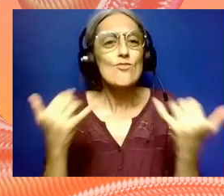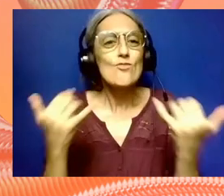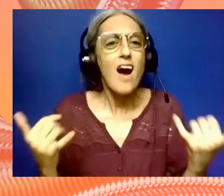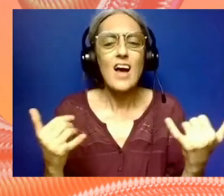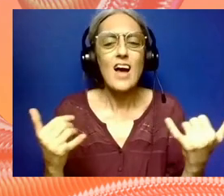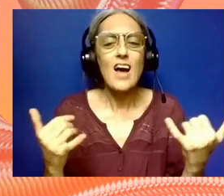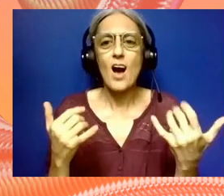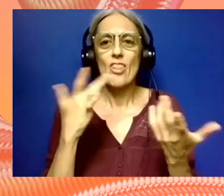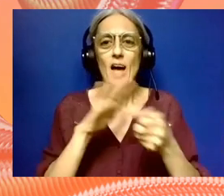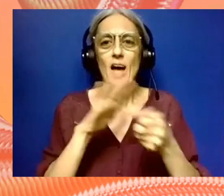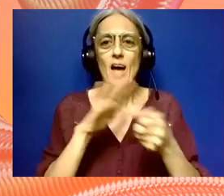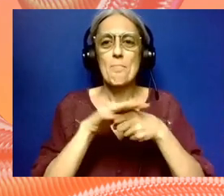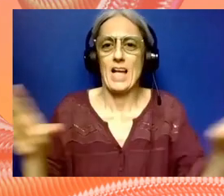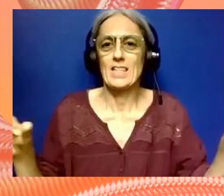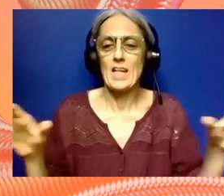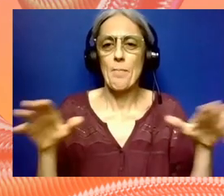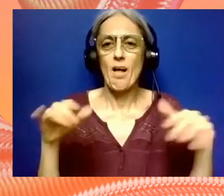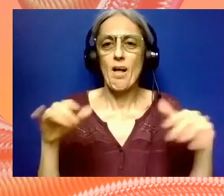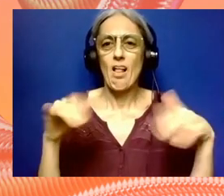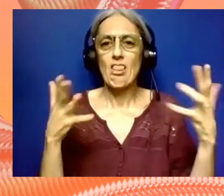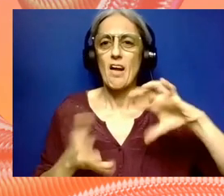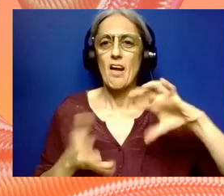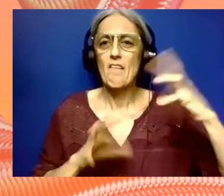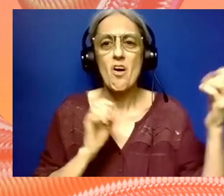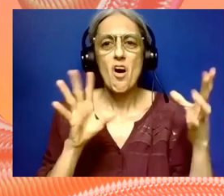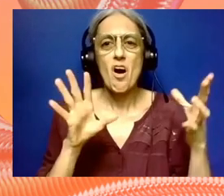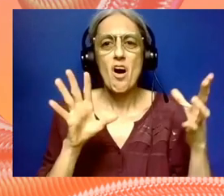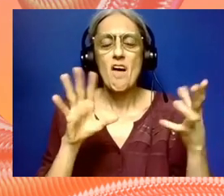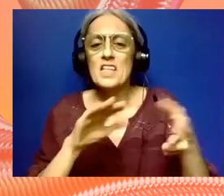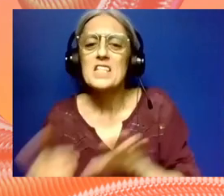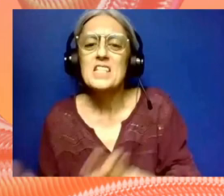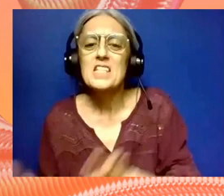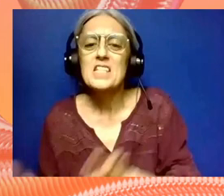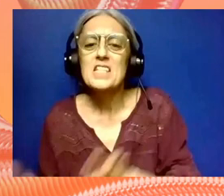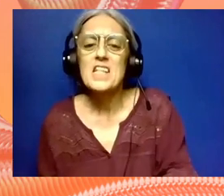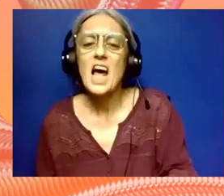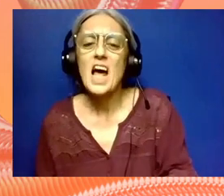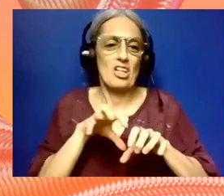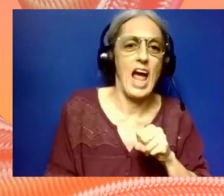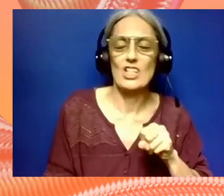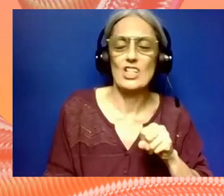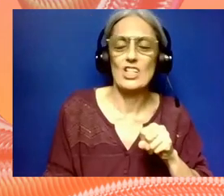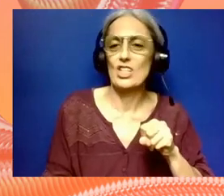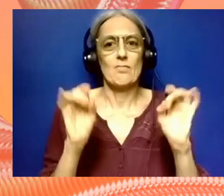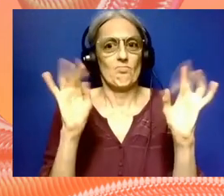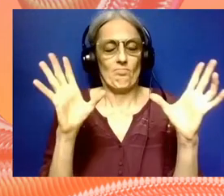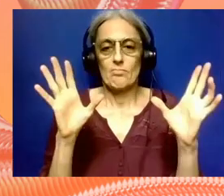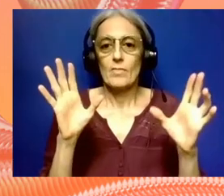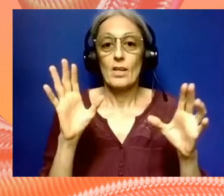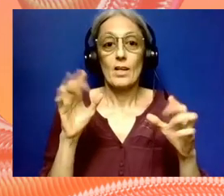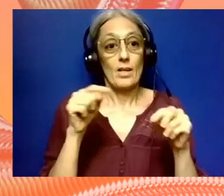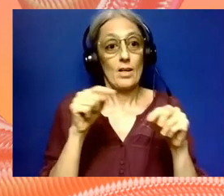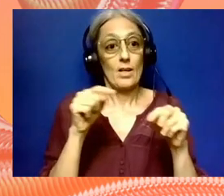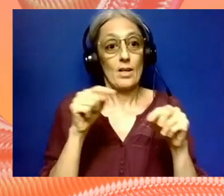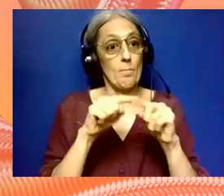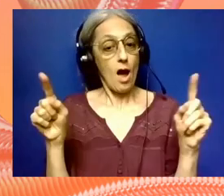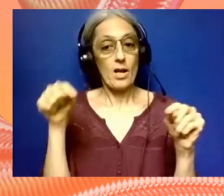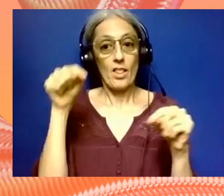And the human experience is so hard. But the larger framework of what this year will